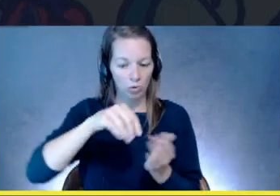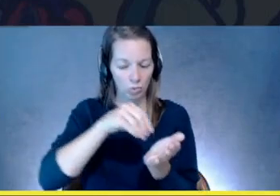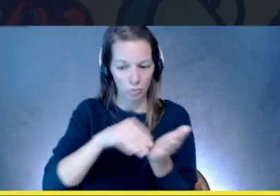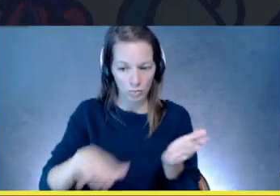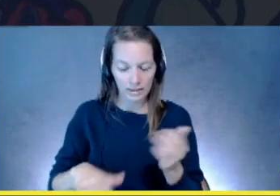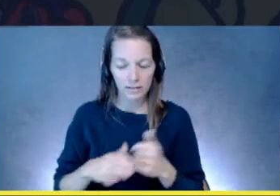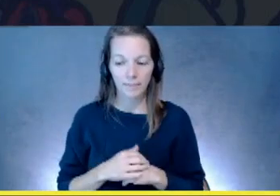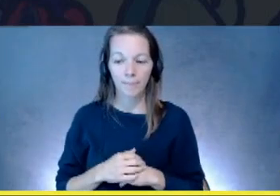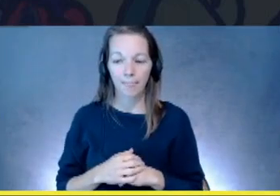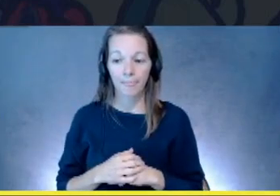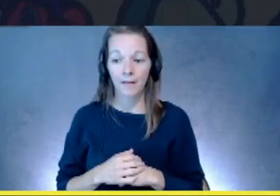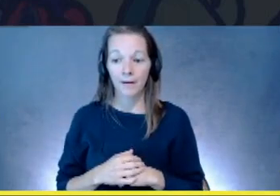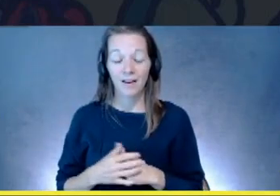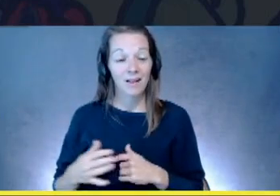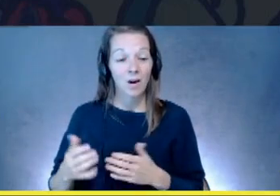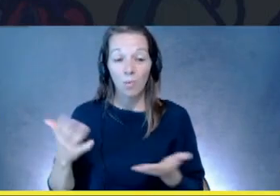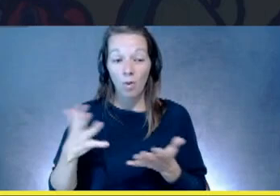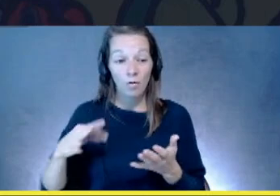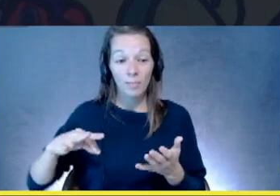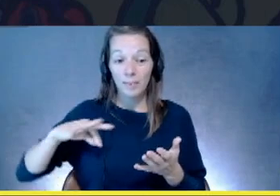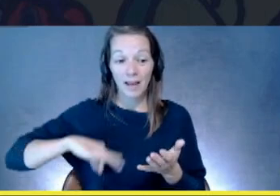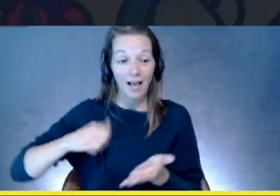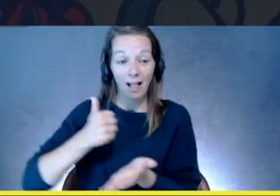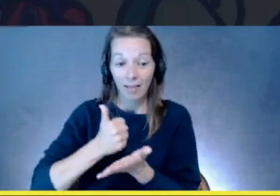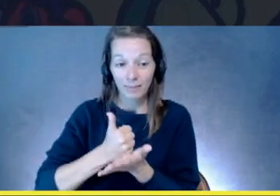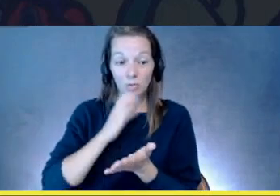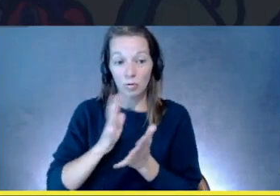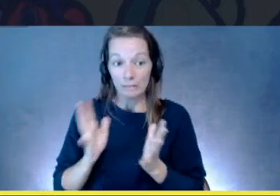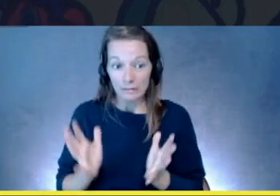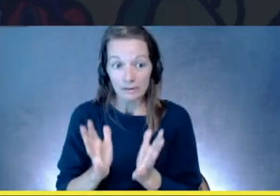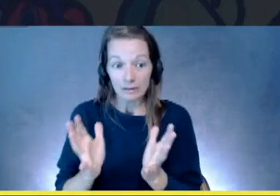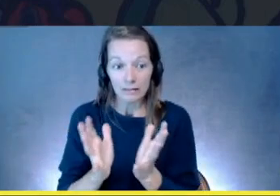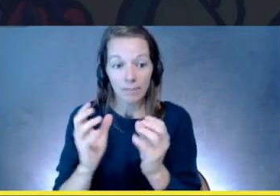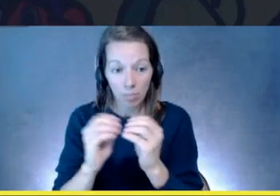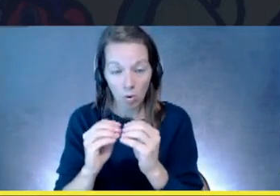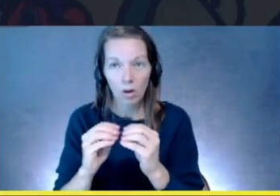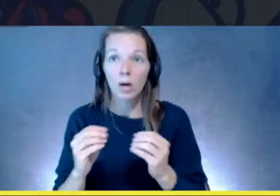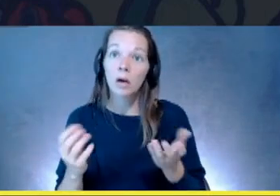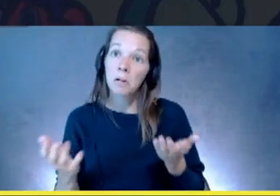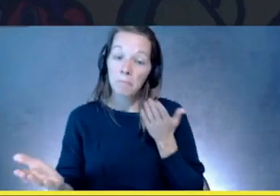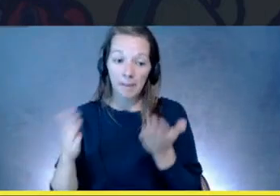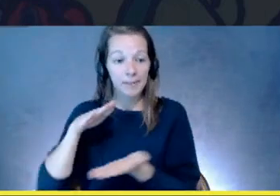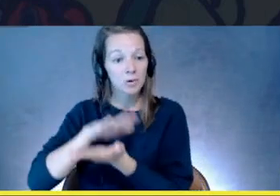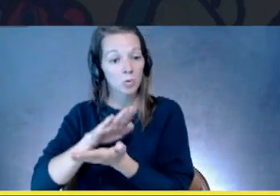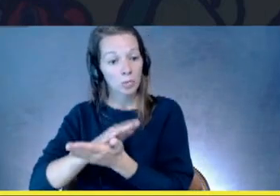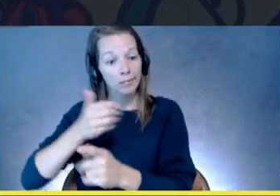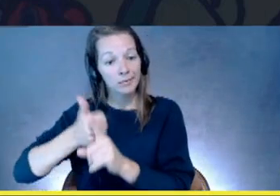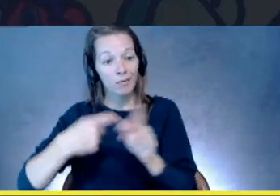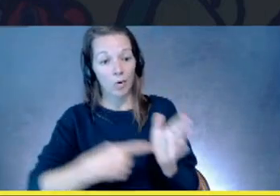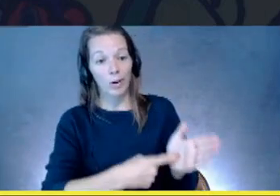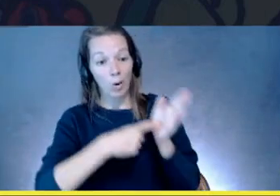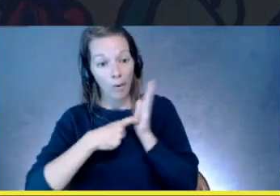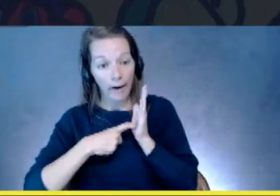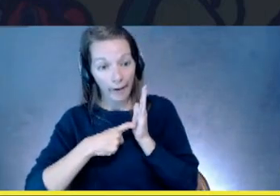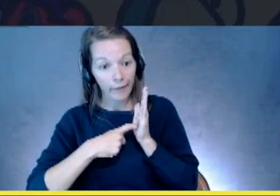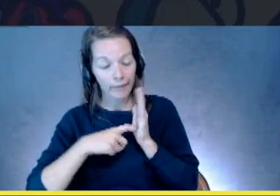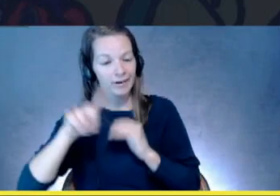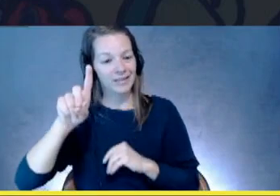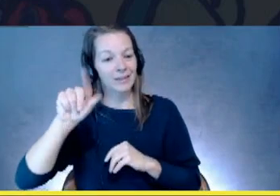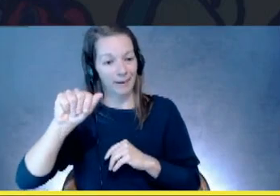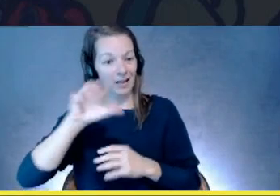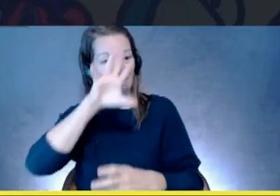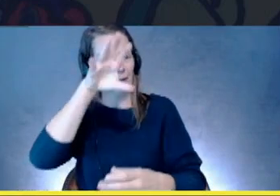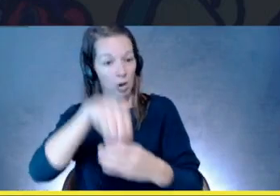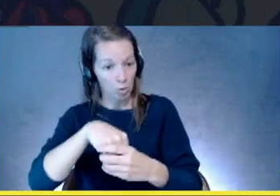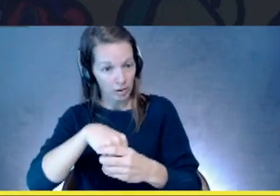would be most helpful in moving those efforts forward would be requirements that disability be included, and also